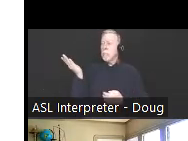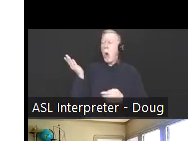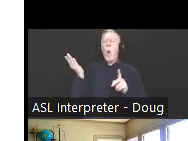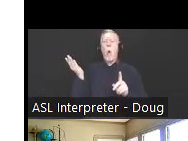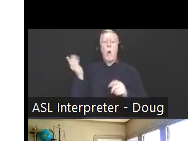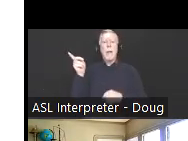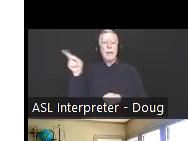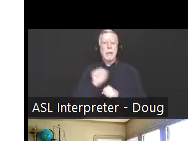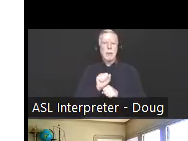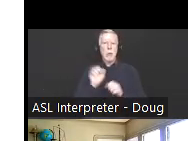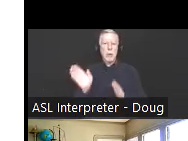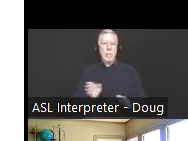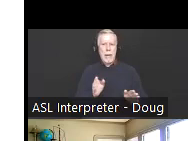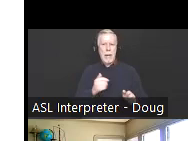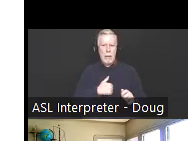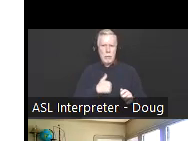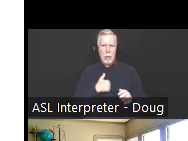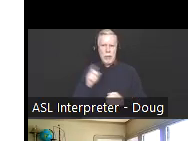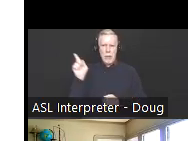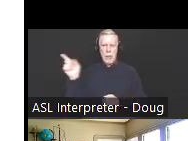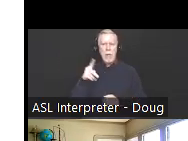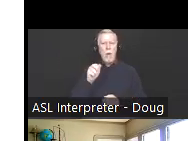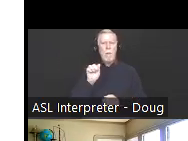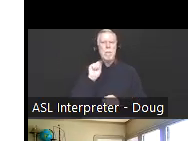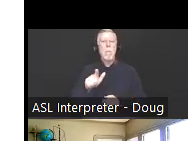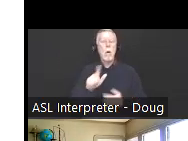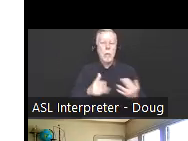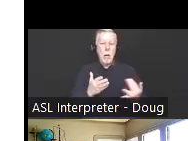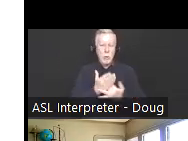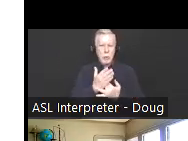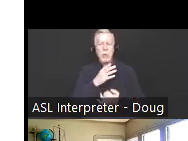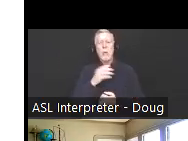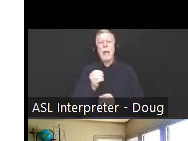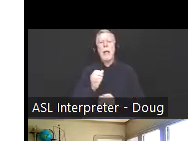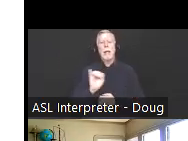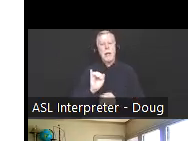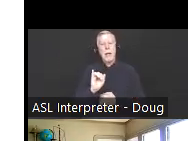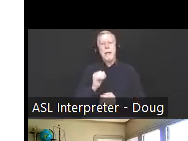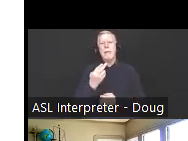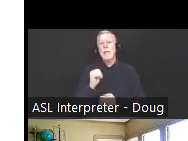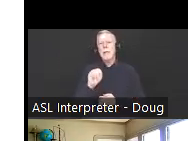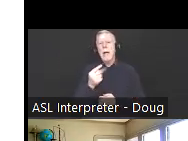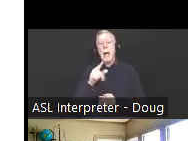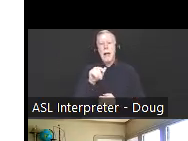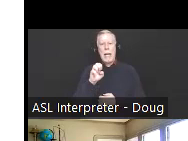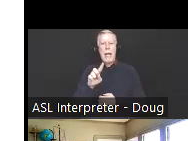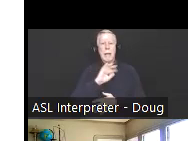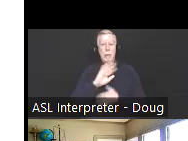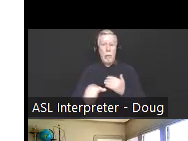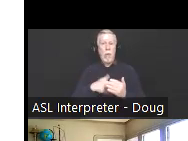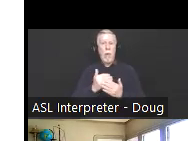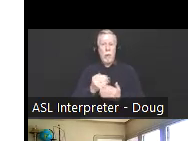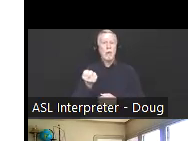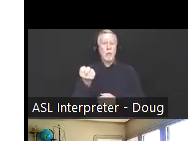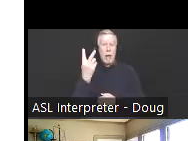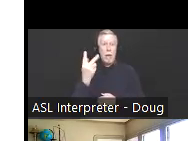the work plan. I'm sorry. Paul's just gone through and kind of highlighted all 12 of the tools,